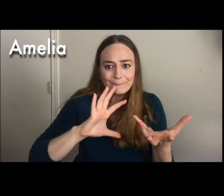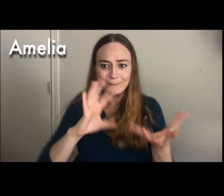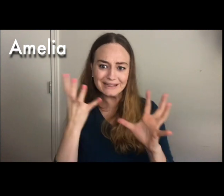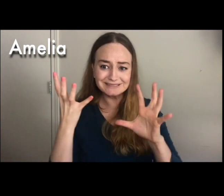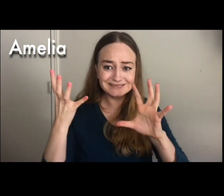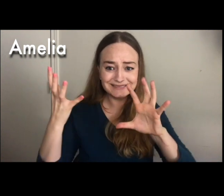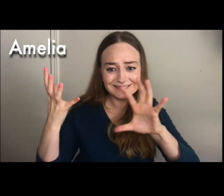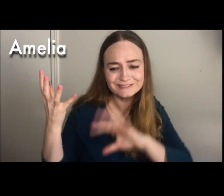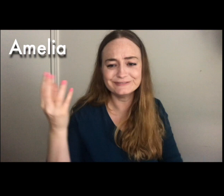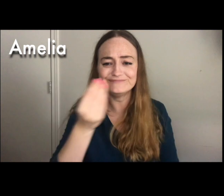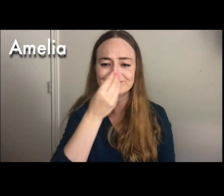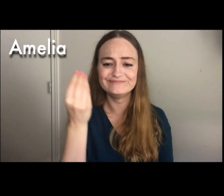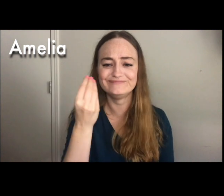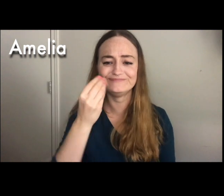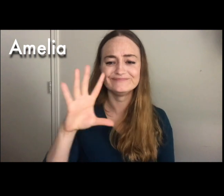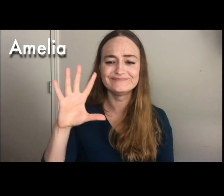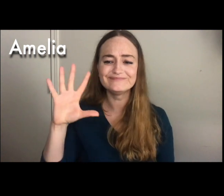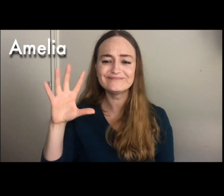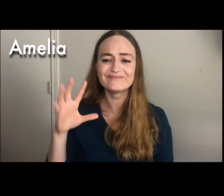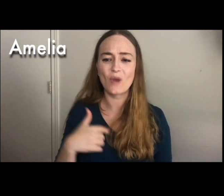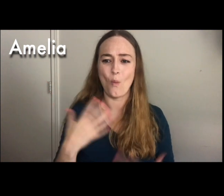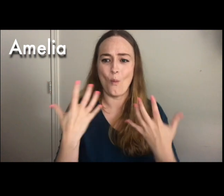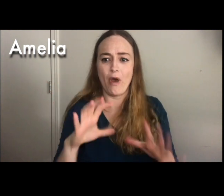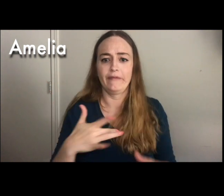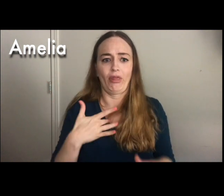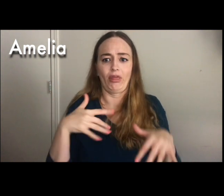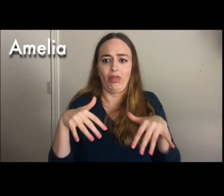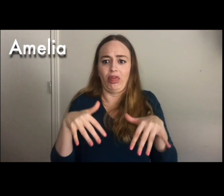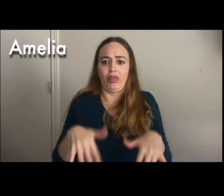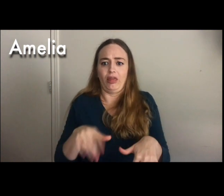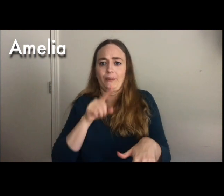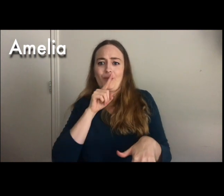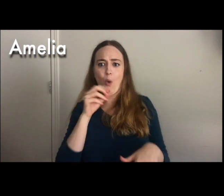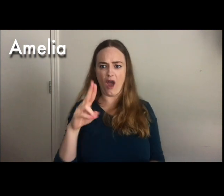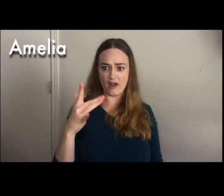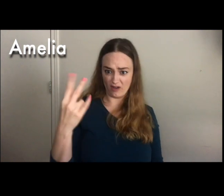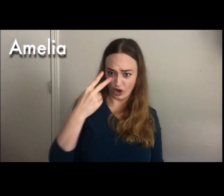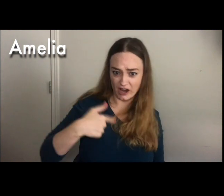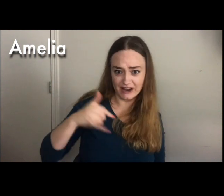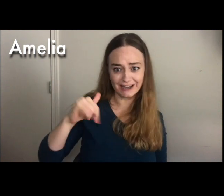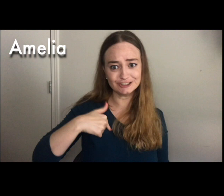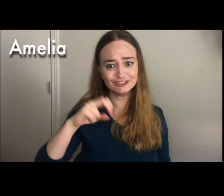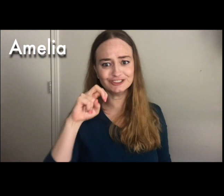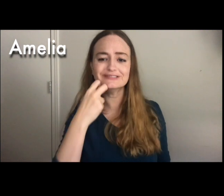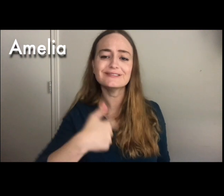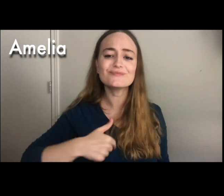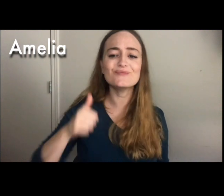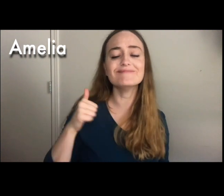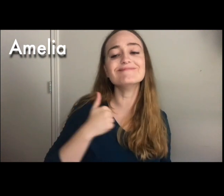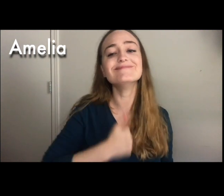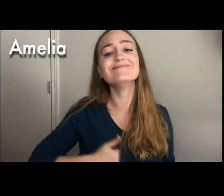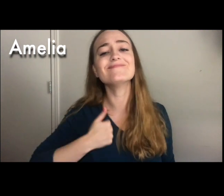I'm not afraid of the mess I made. I don't wanna seem ungrateful or like I